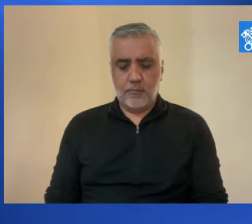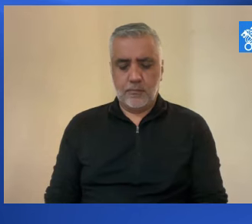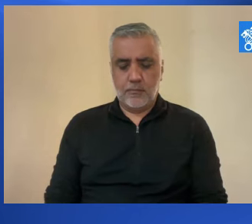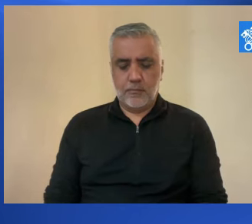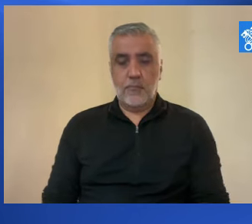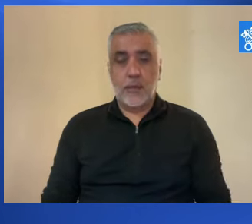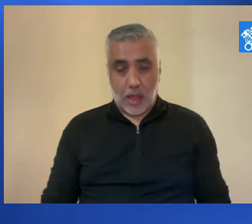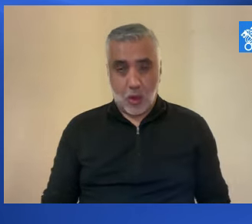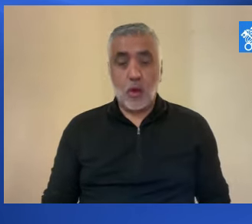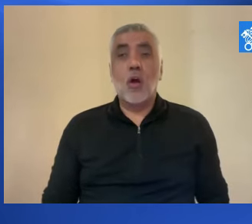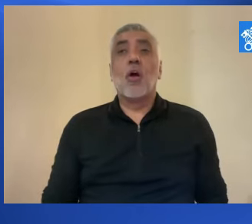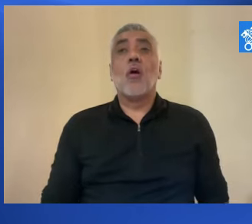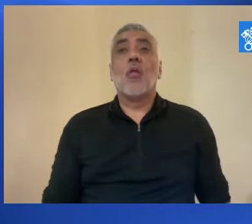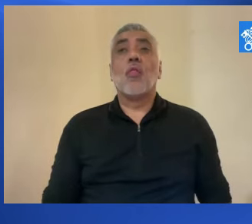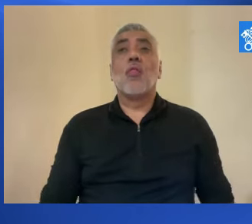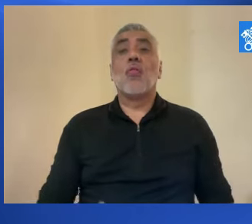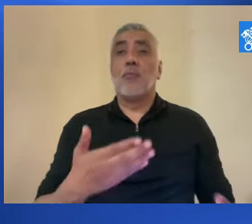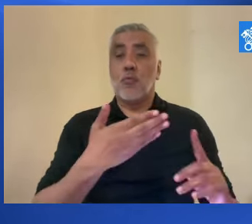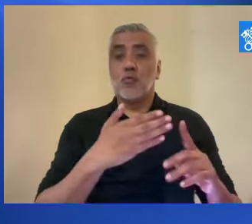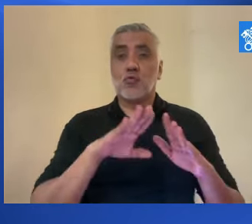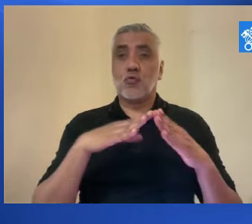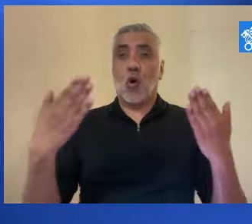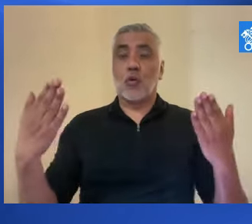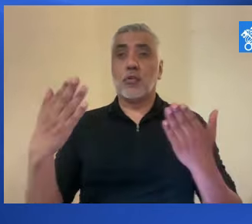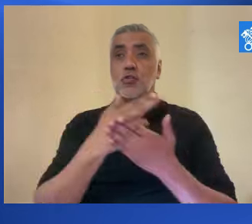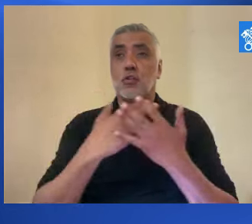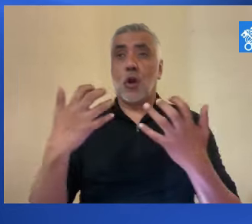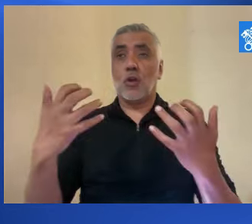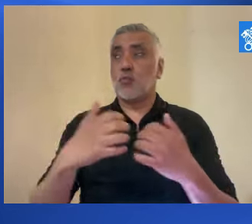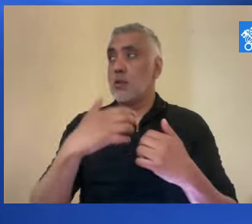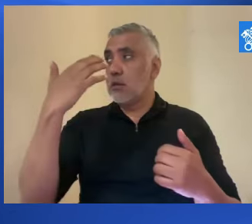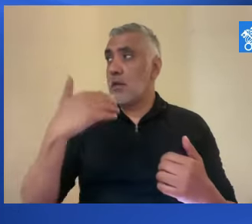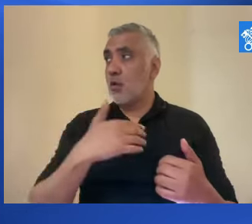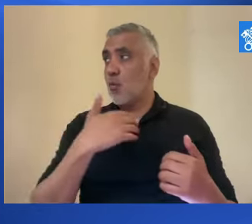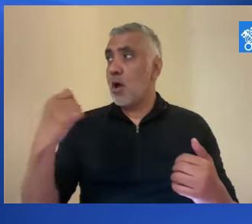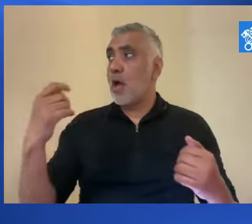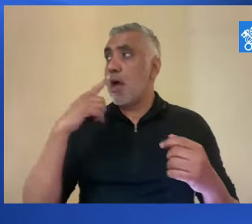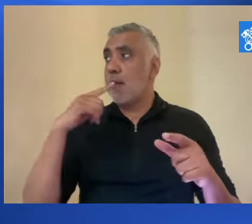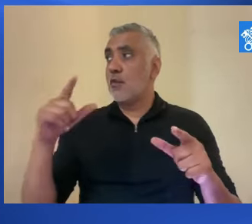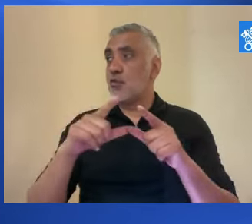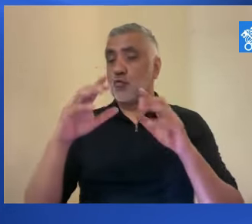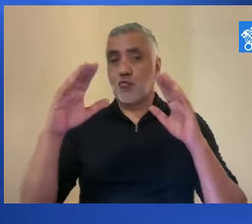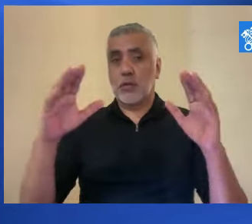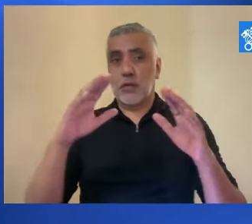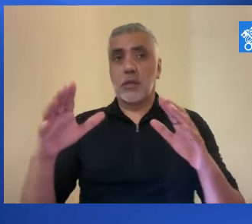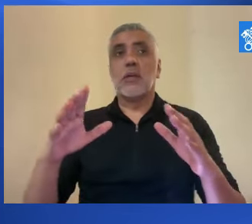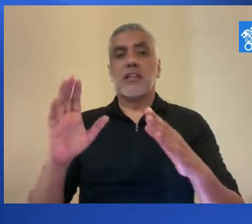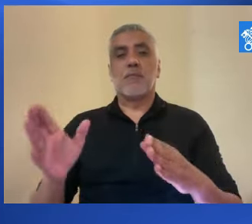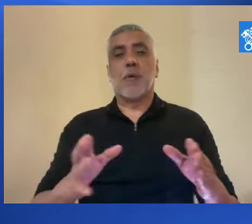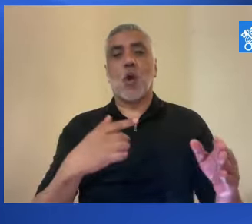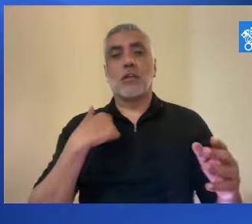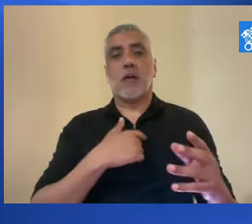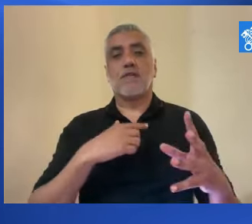the sign of the cross and a liturgical greeting. Let us prepare ourselves to receive his words and receive his blessing.